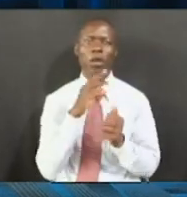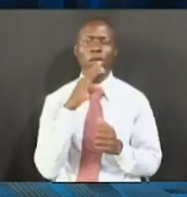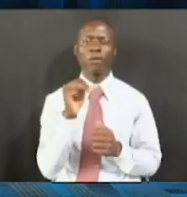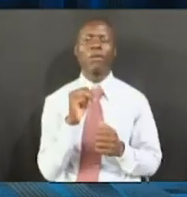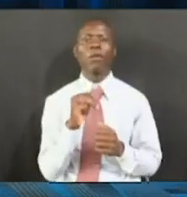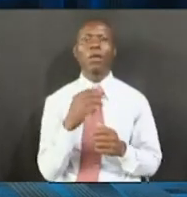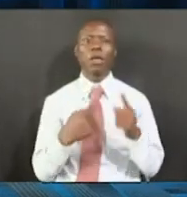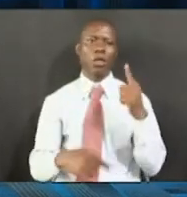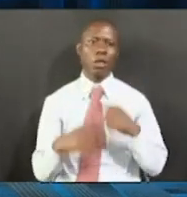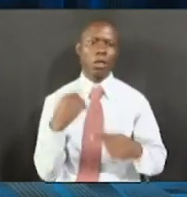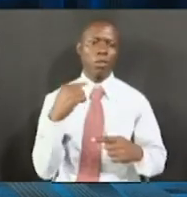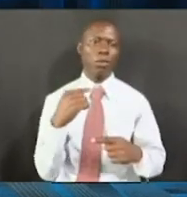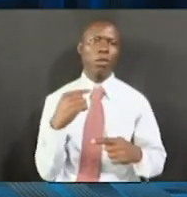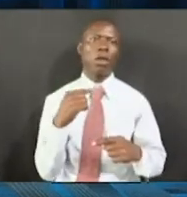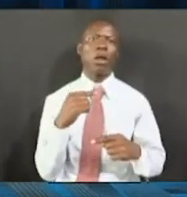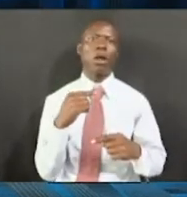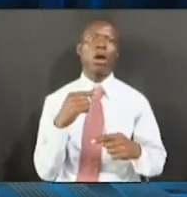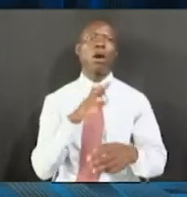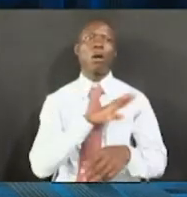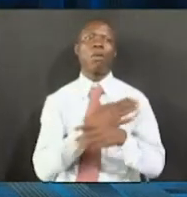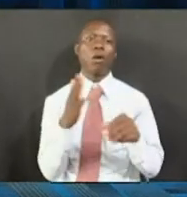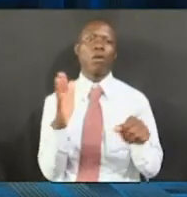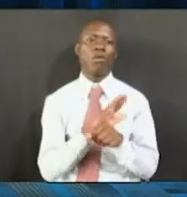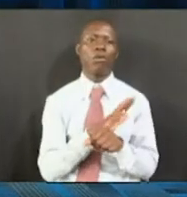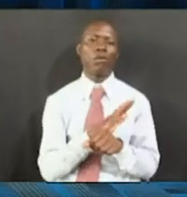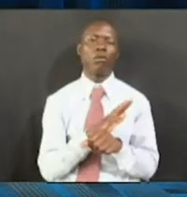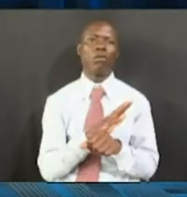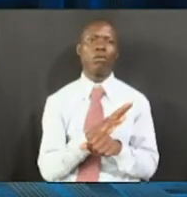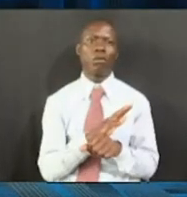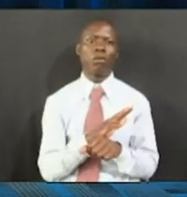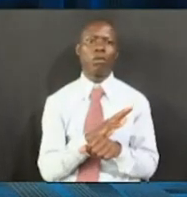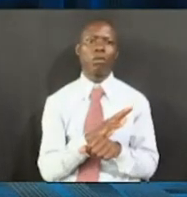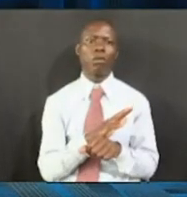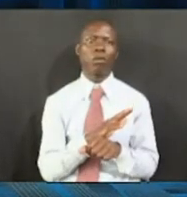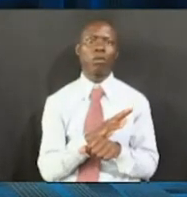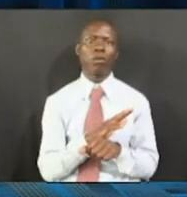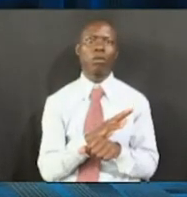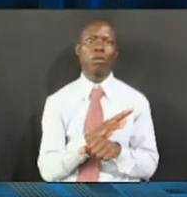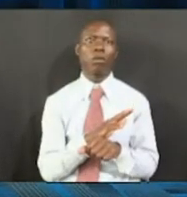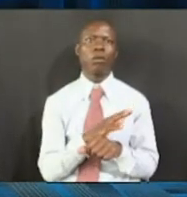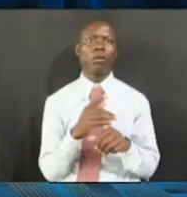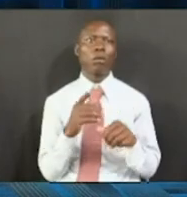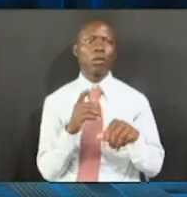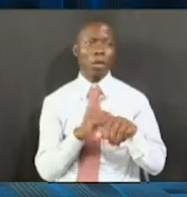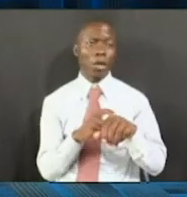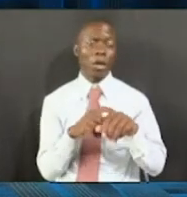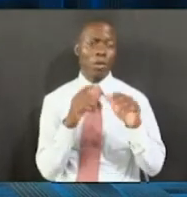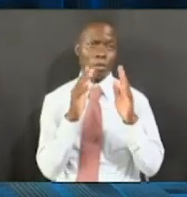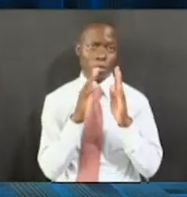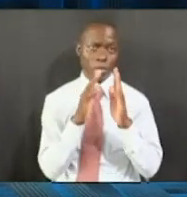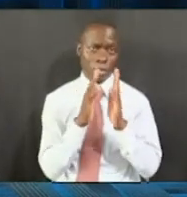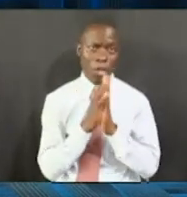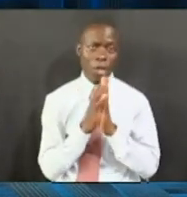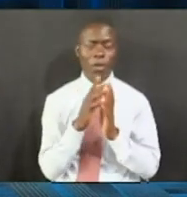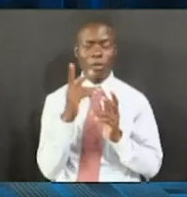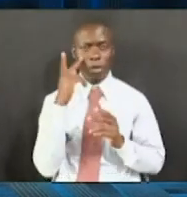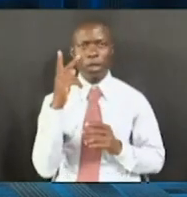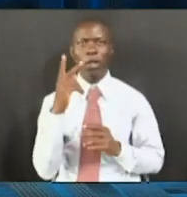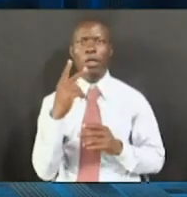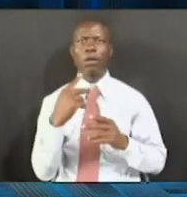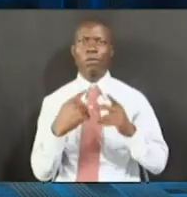Champions are powerful. Champions. That when you pray, you see victory.